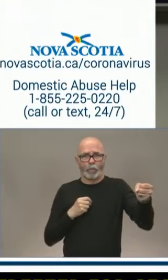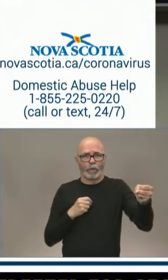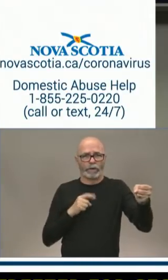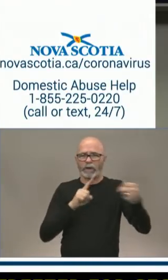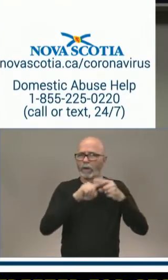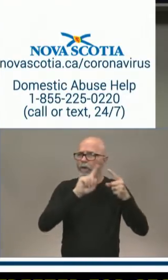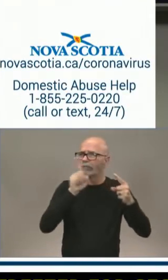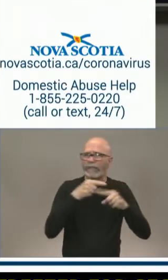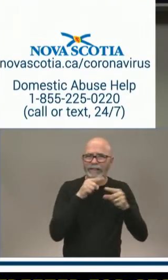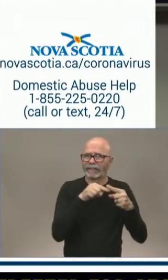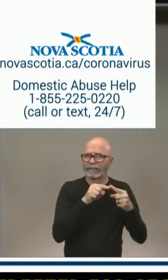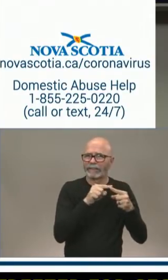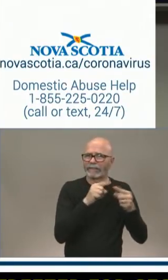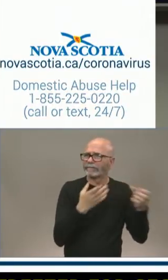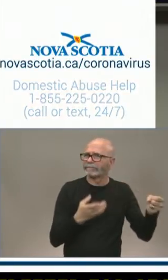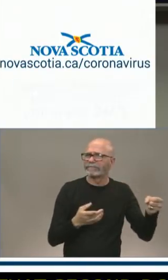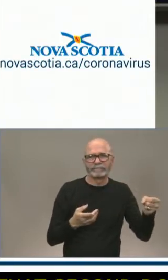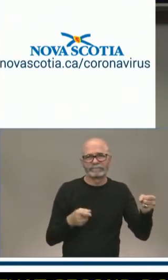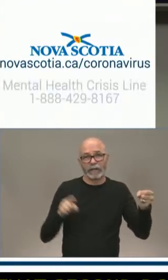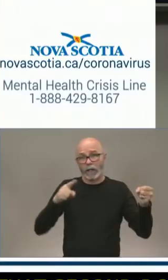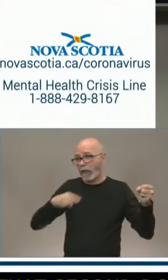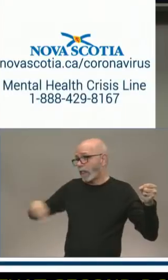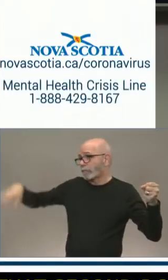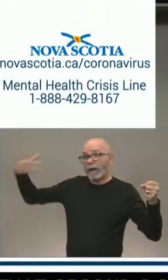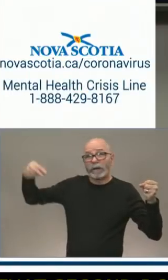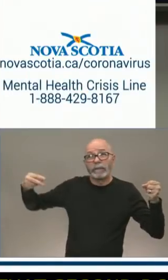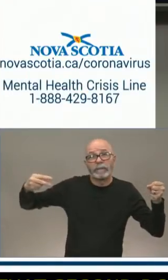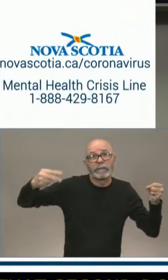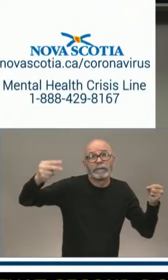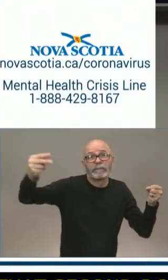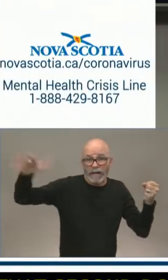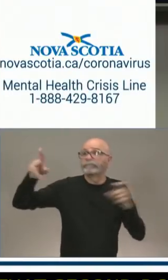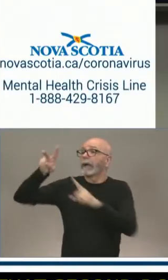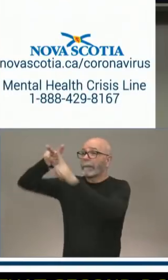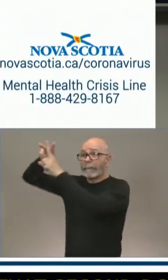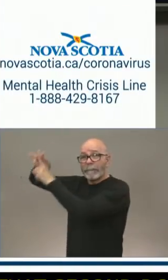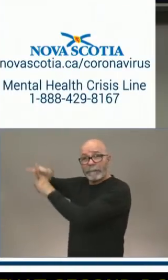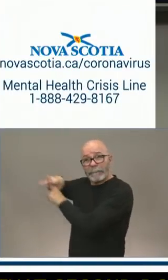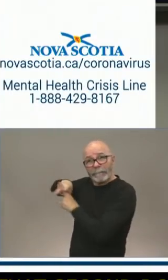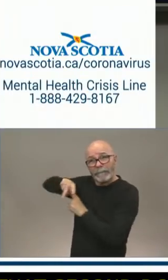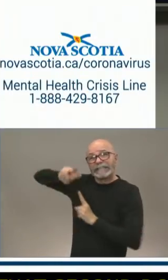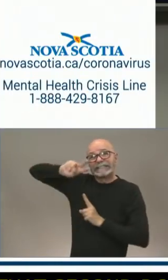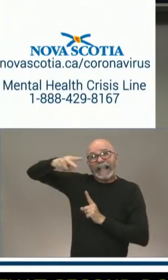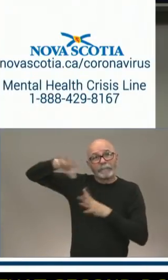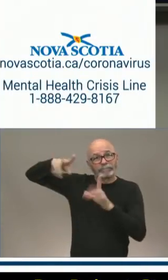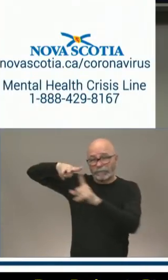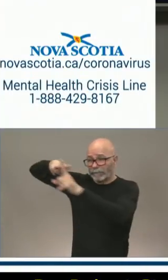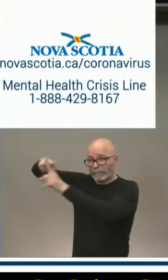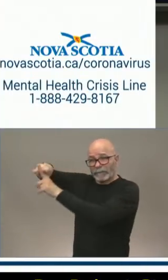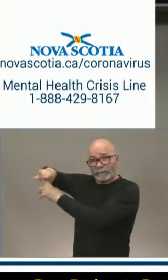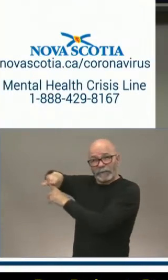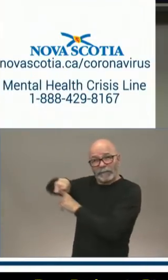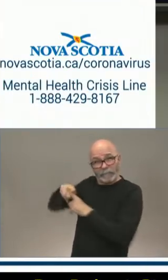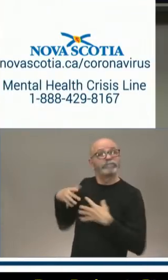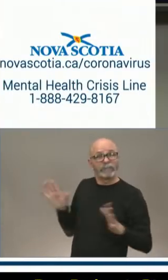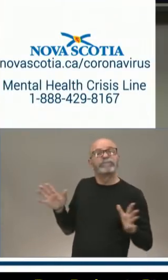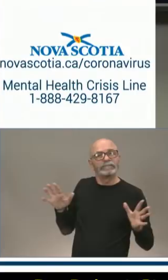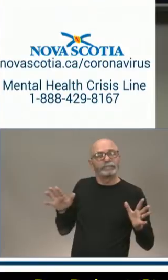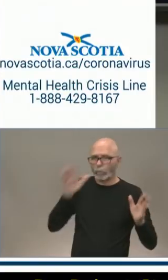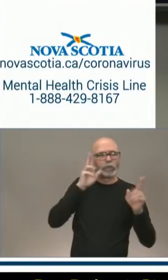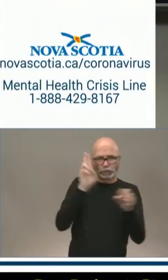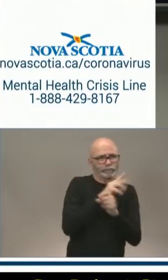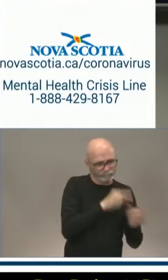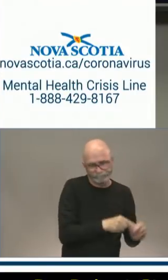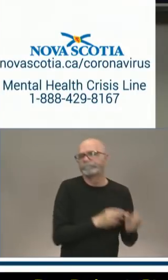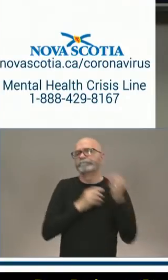appointment for their second dose, we'll honor that. They'll still keep that appointment at 3 or 4